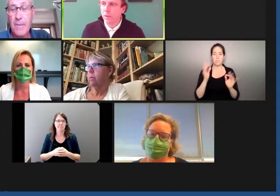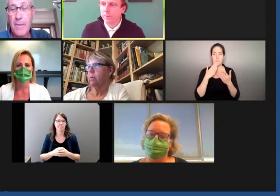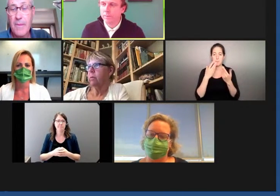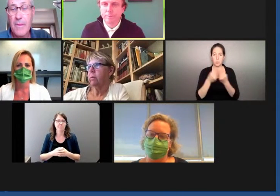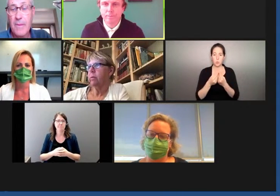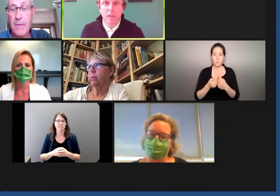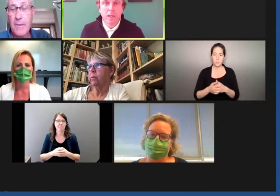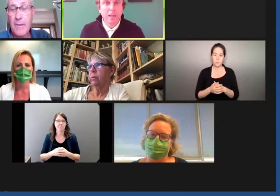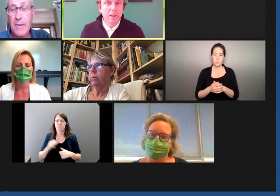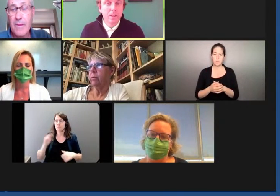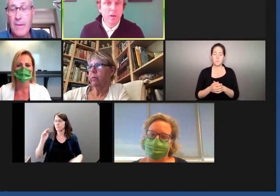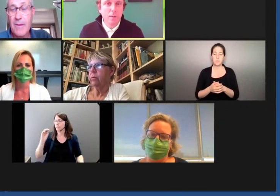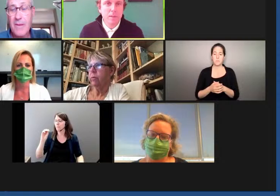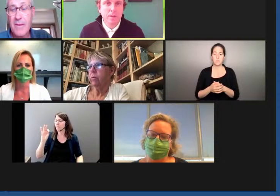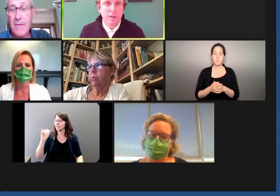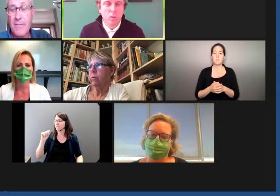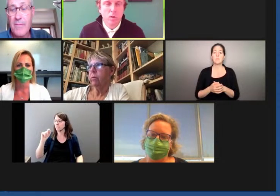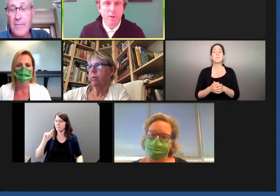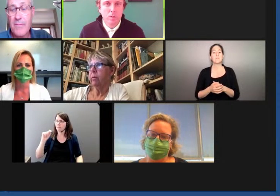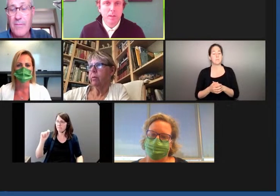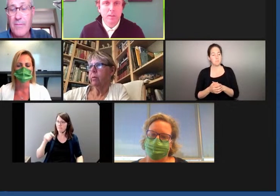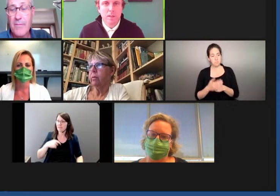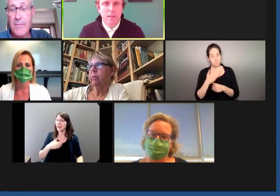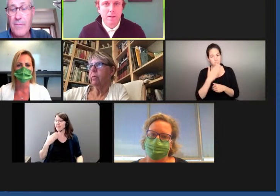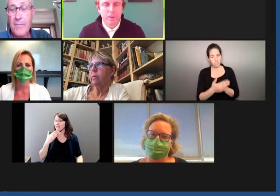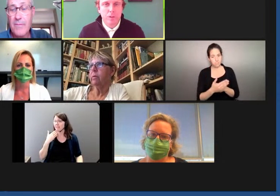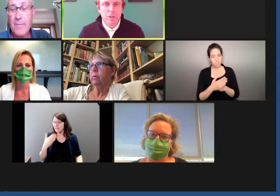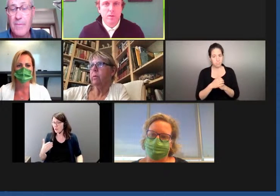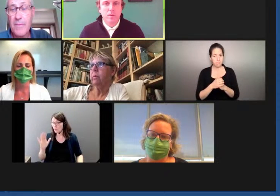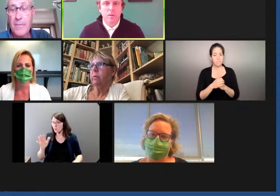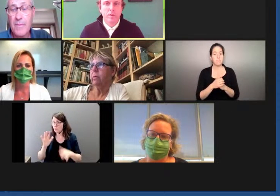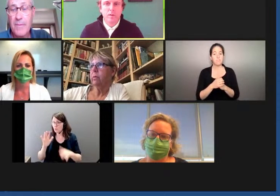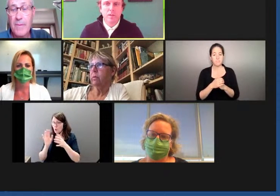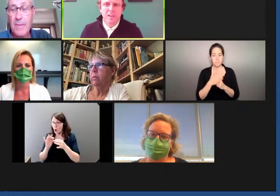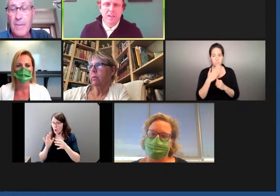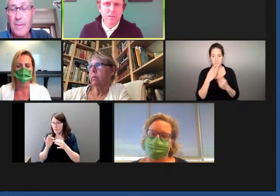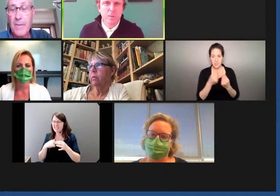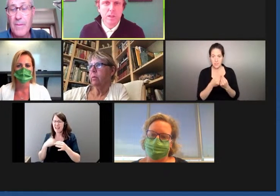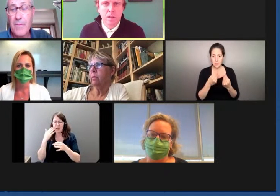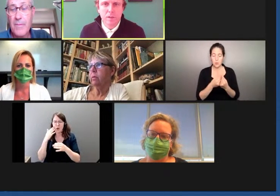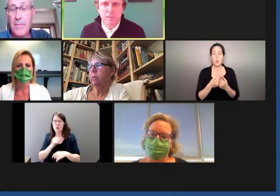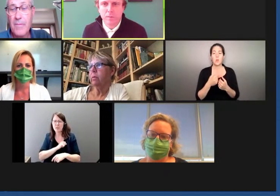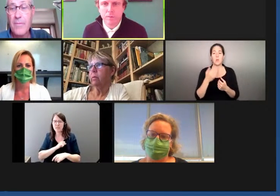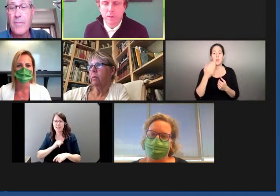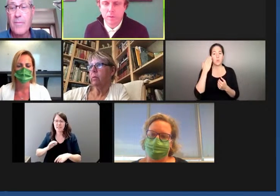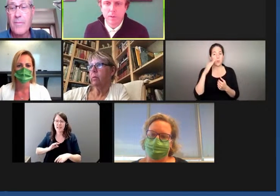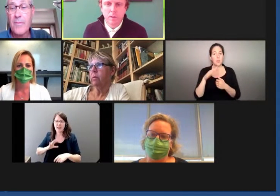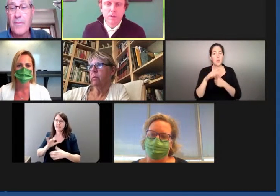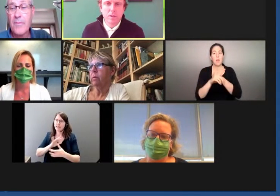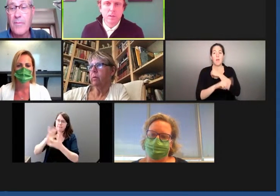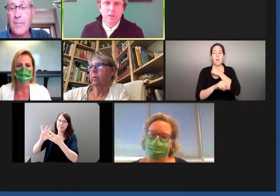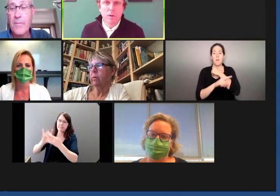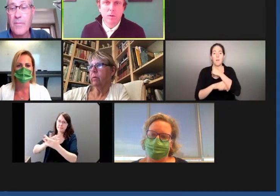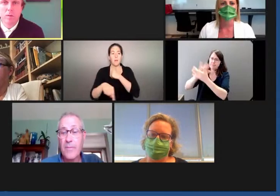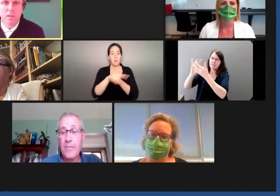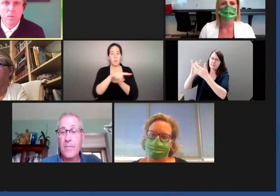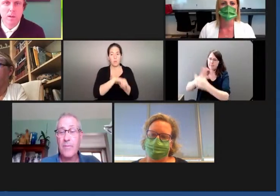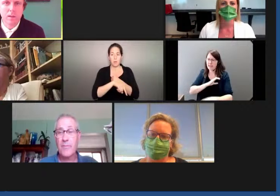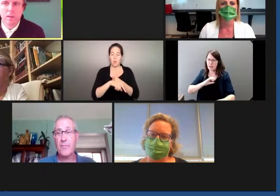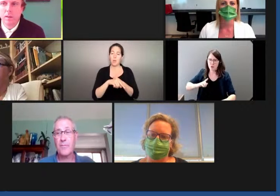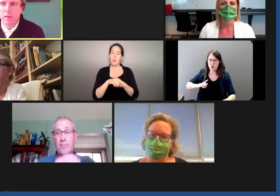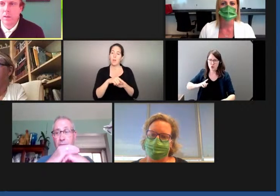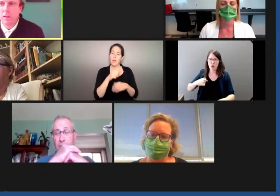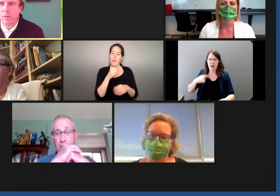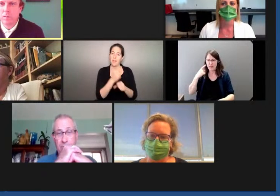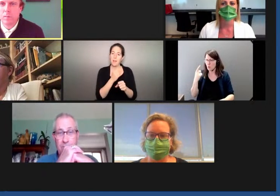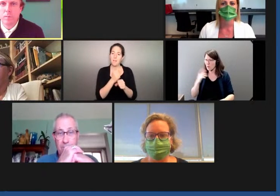Thank you. And yeah, thanks for your comments on that program. I know that staff reached out to a number of councils. I think Councillor Meehan's office might have facilitated one of those as well.